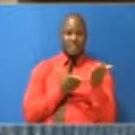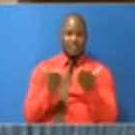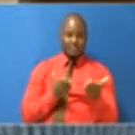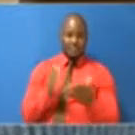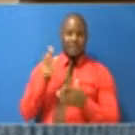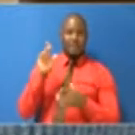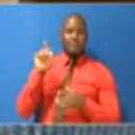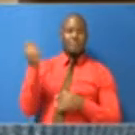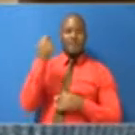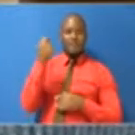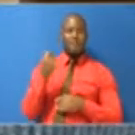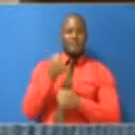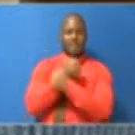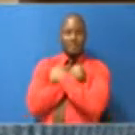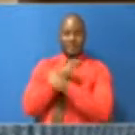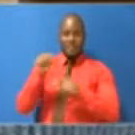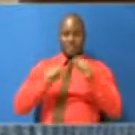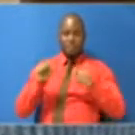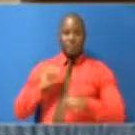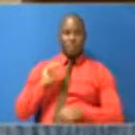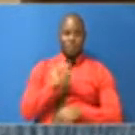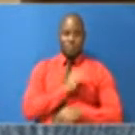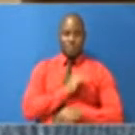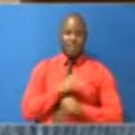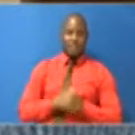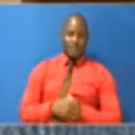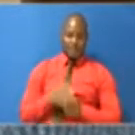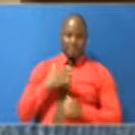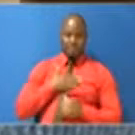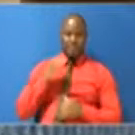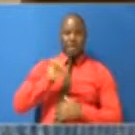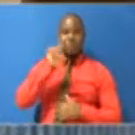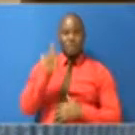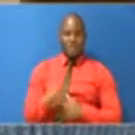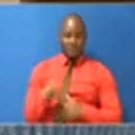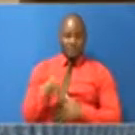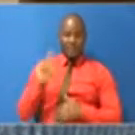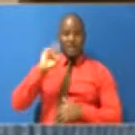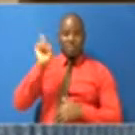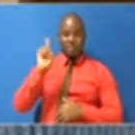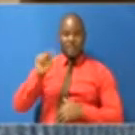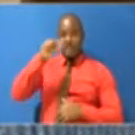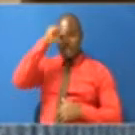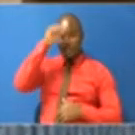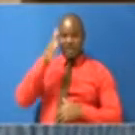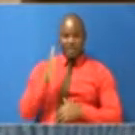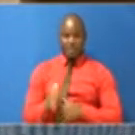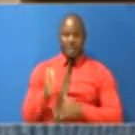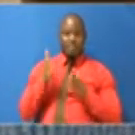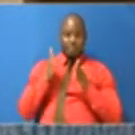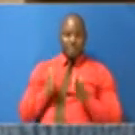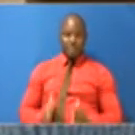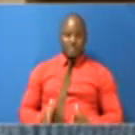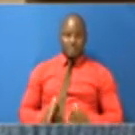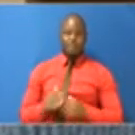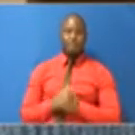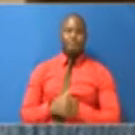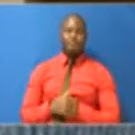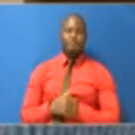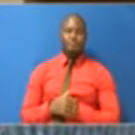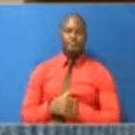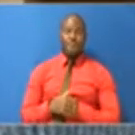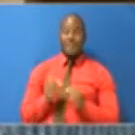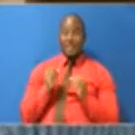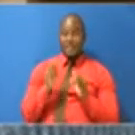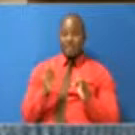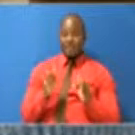them kenya daima steering committee my question to the nairobi gubernatorial candidates is